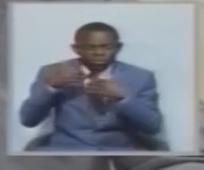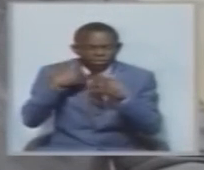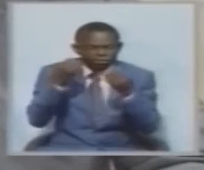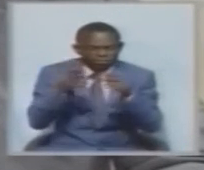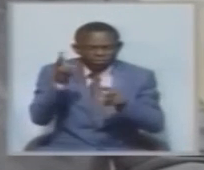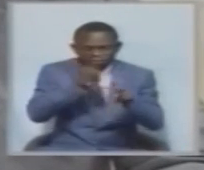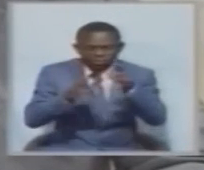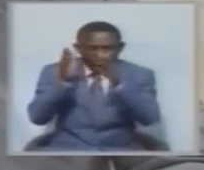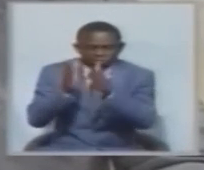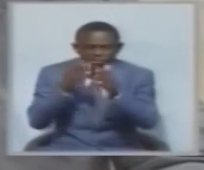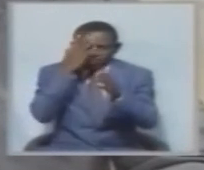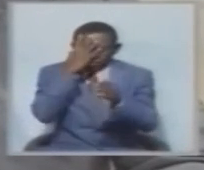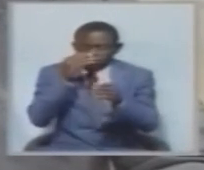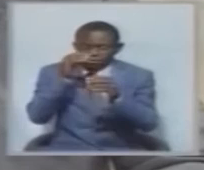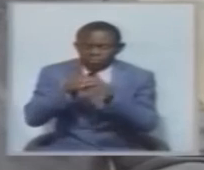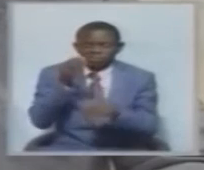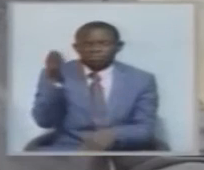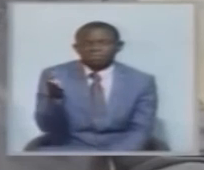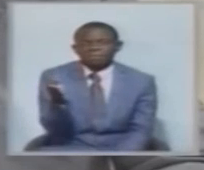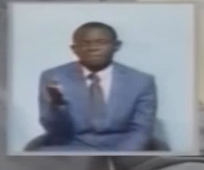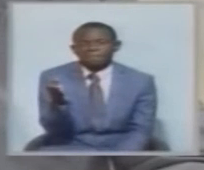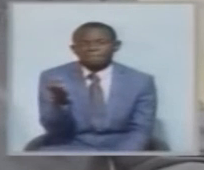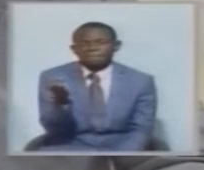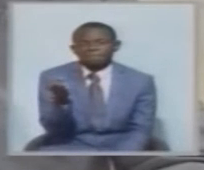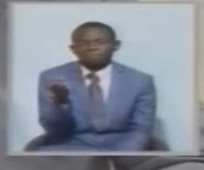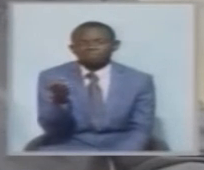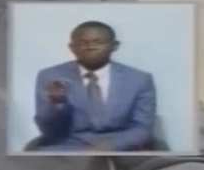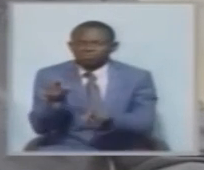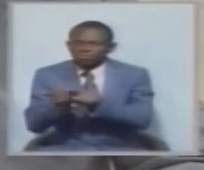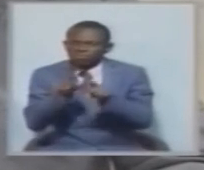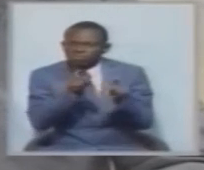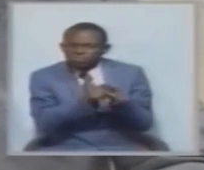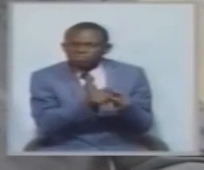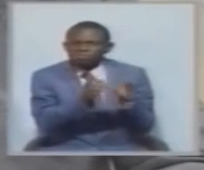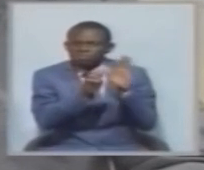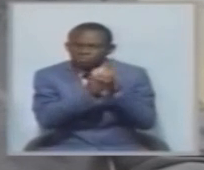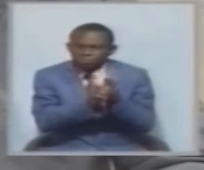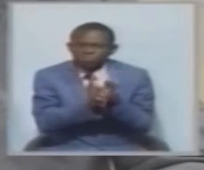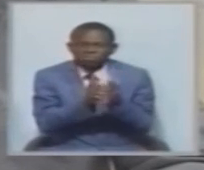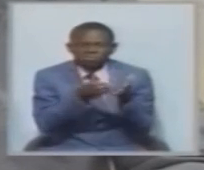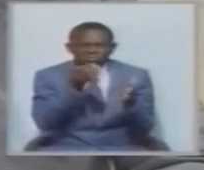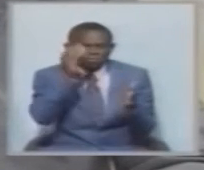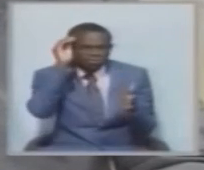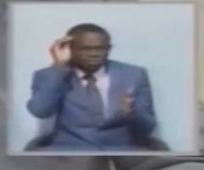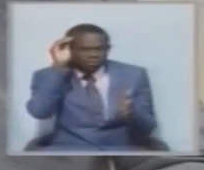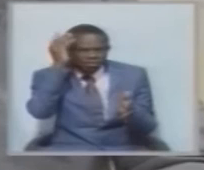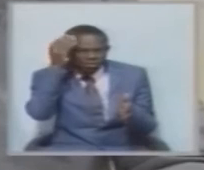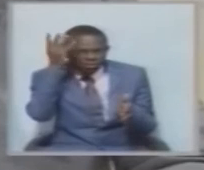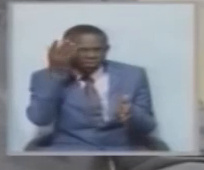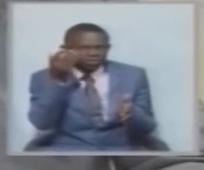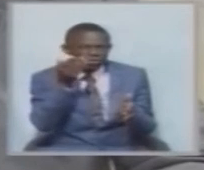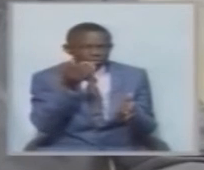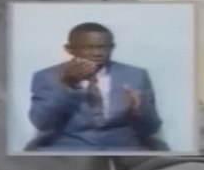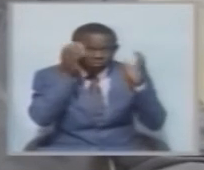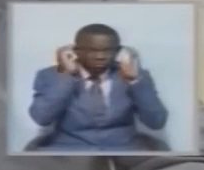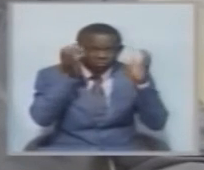in, including, you know, what about, say, for instance, the taxis that are going to be used by the people who will be attending